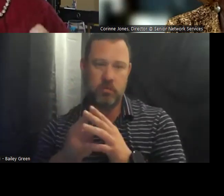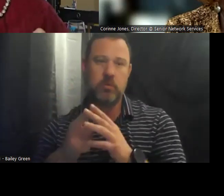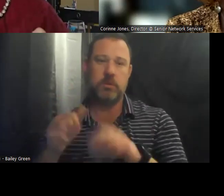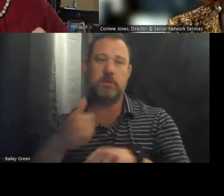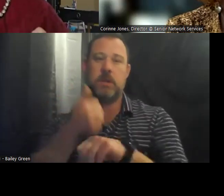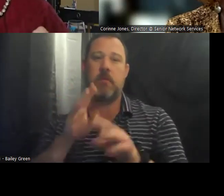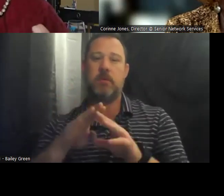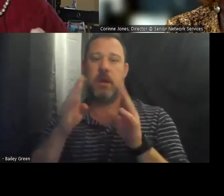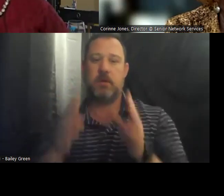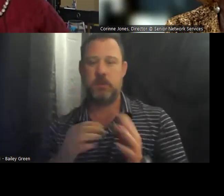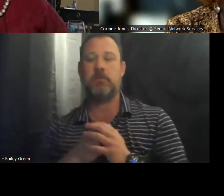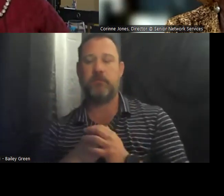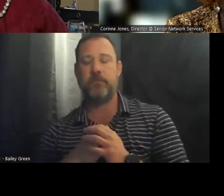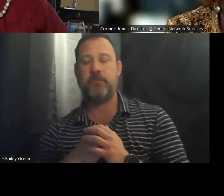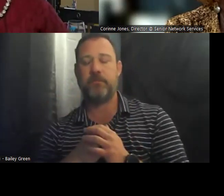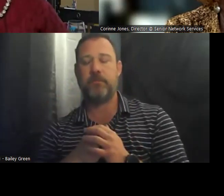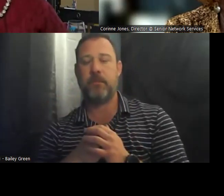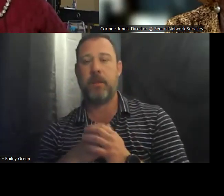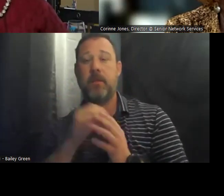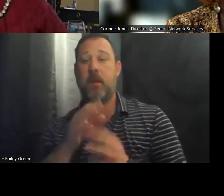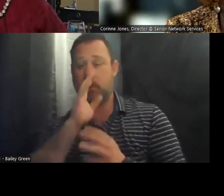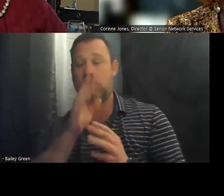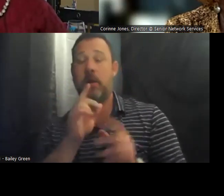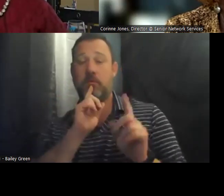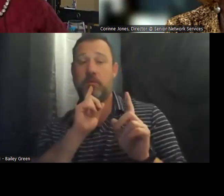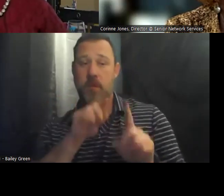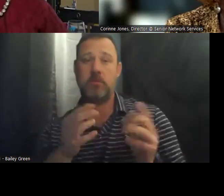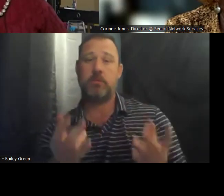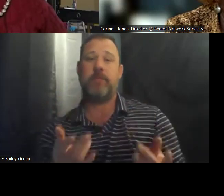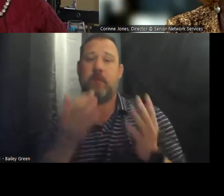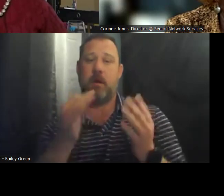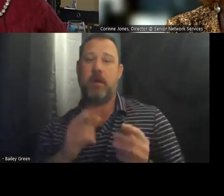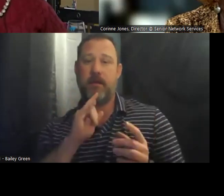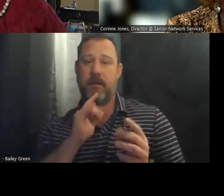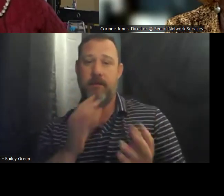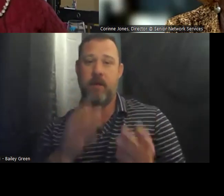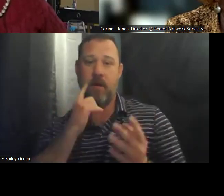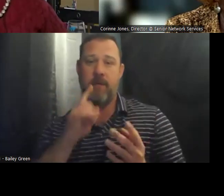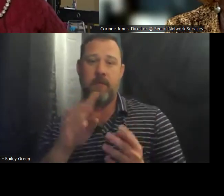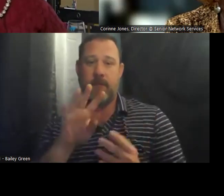in order. And that was a direct response to the fire. That fire burned